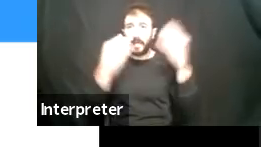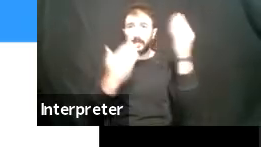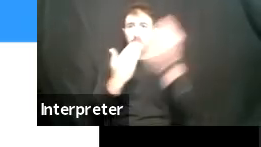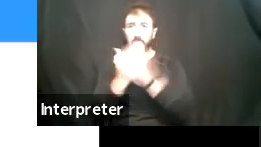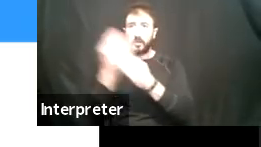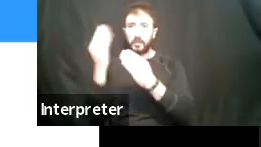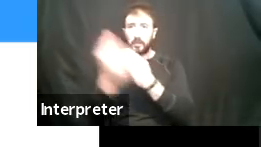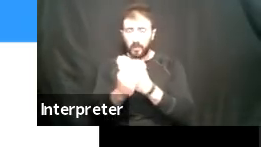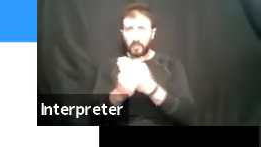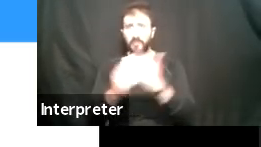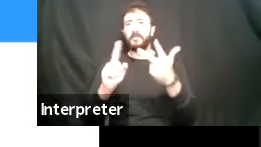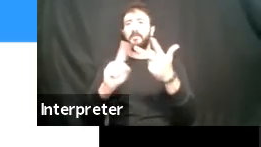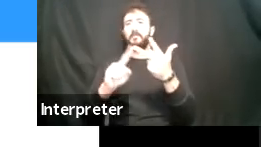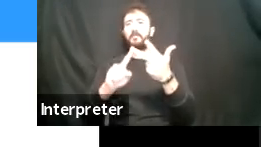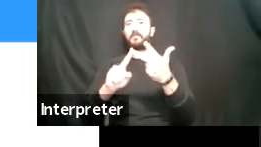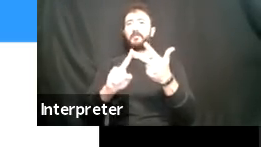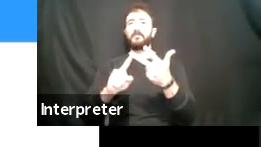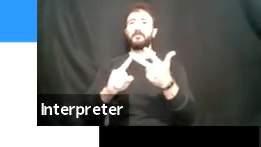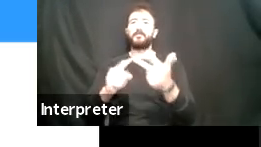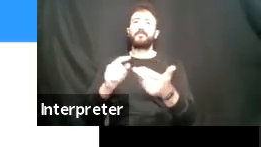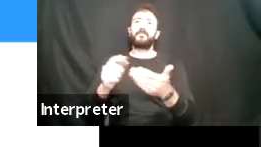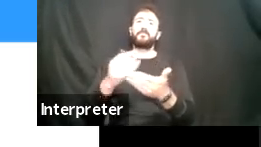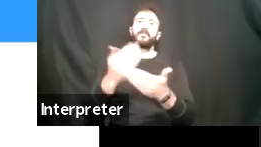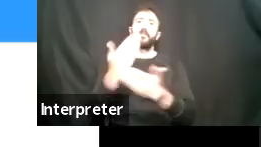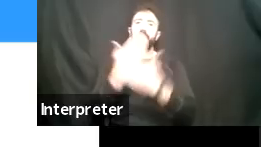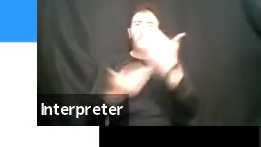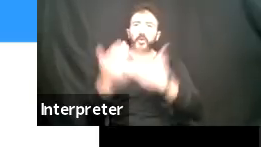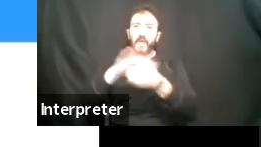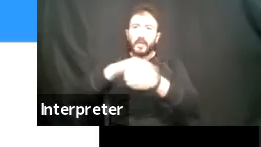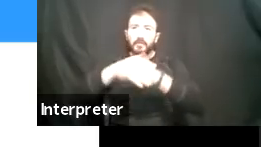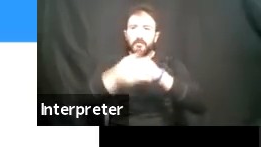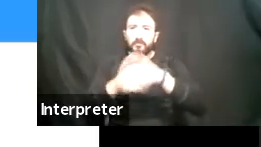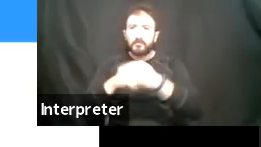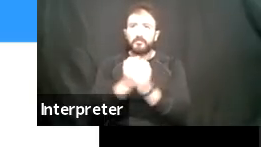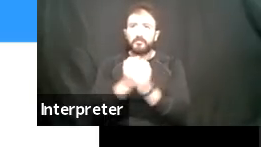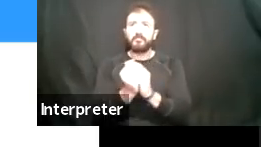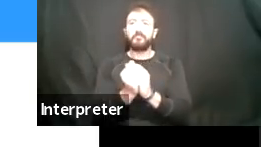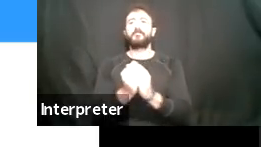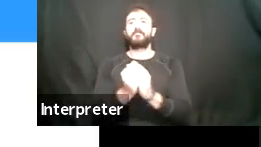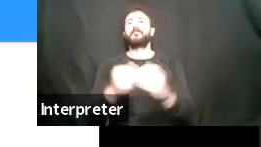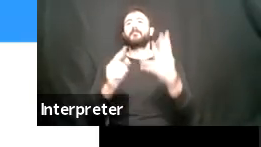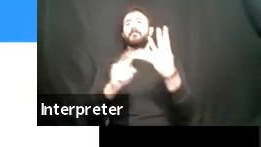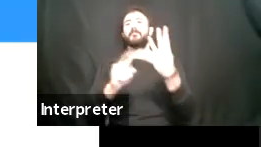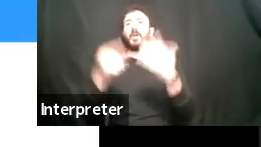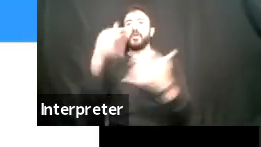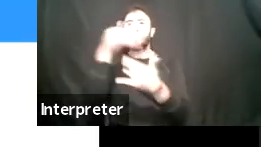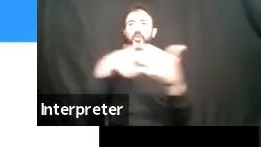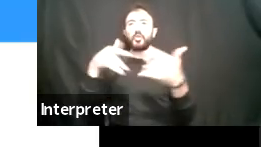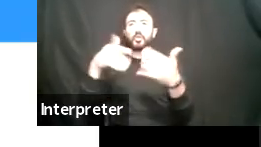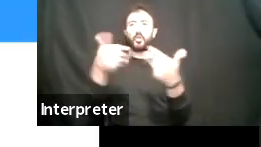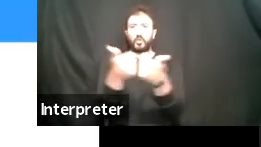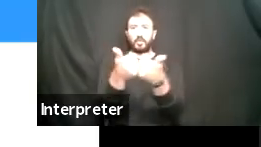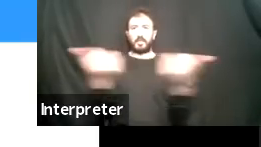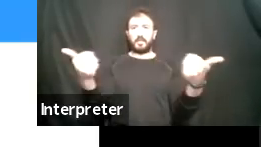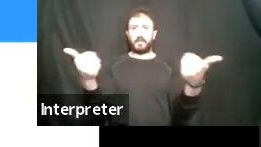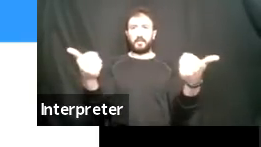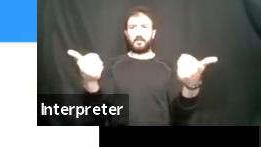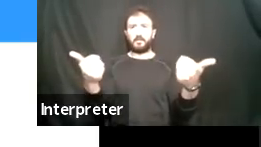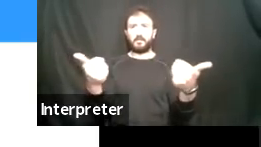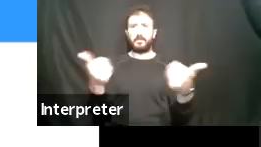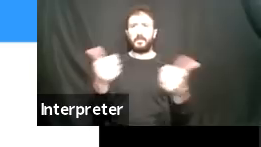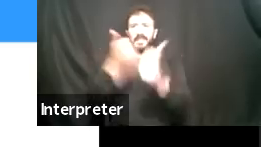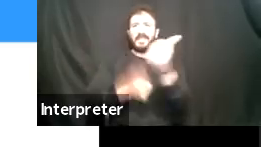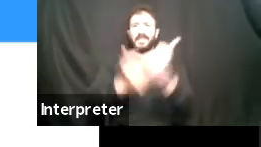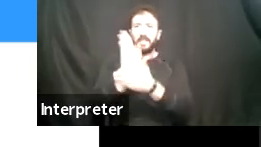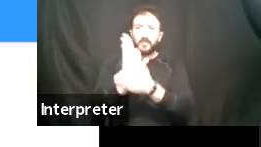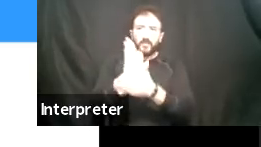social distancing. These trainings take about 20 minutes. And then we go into level two training,